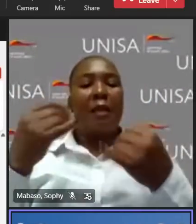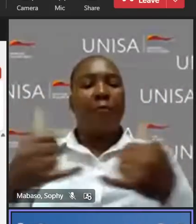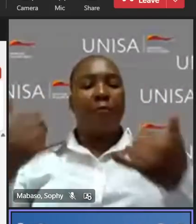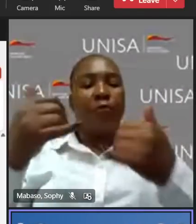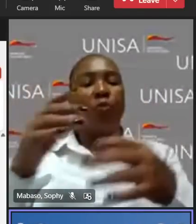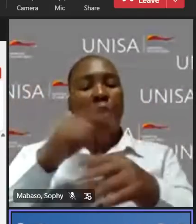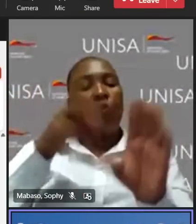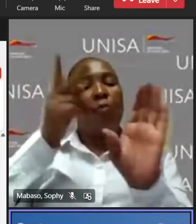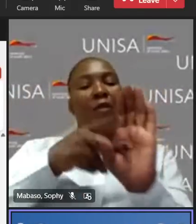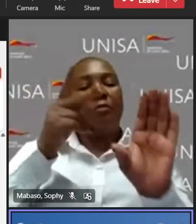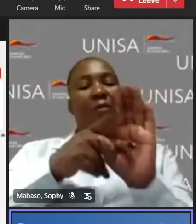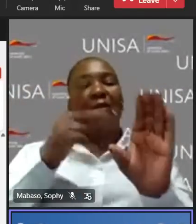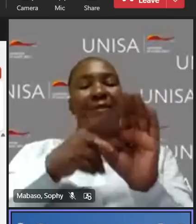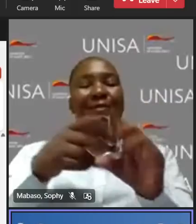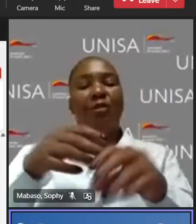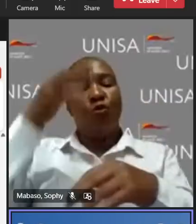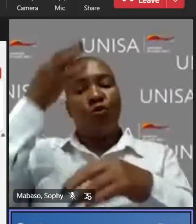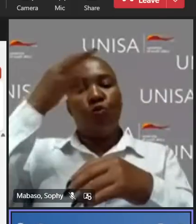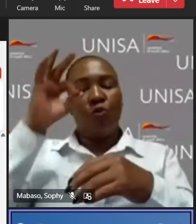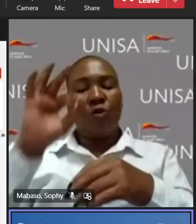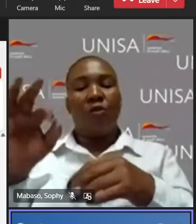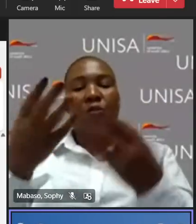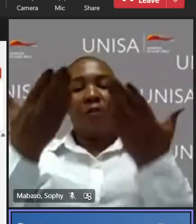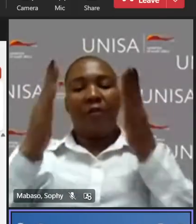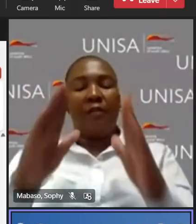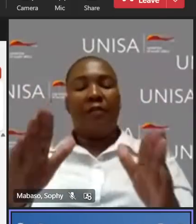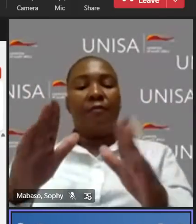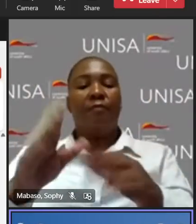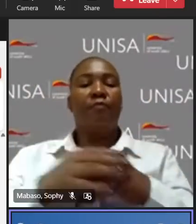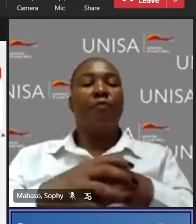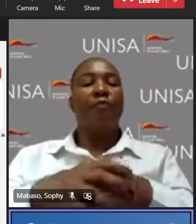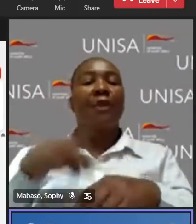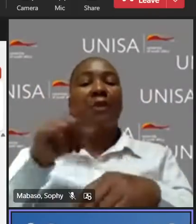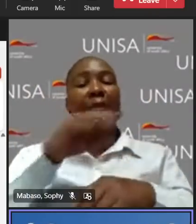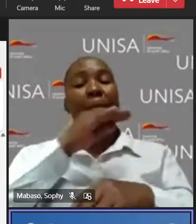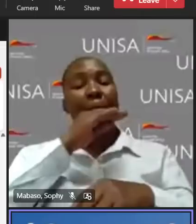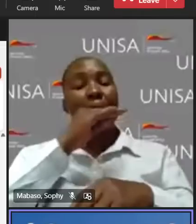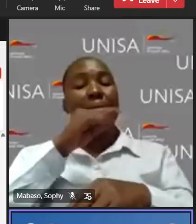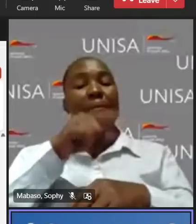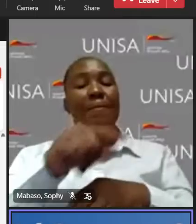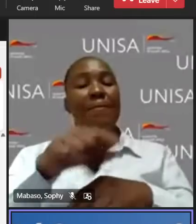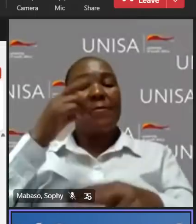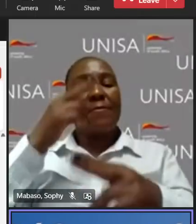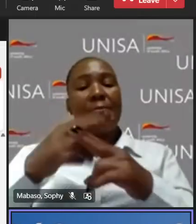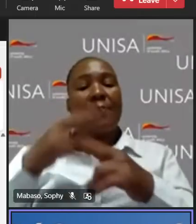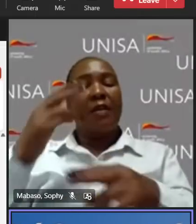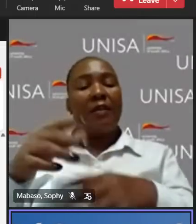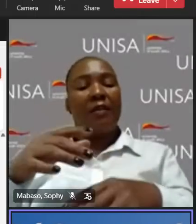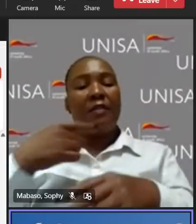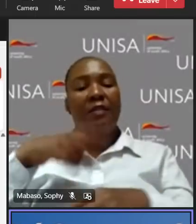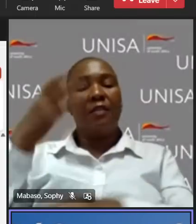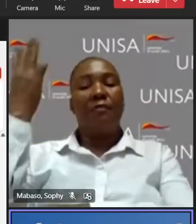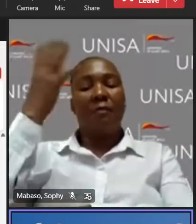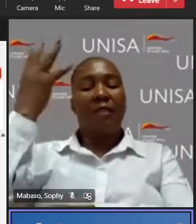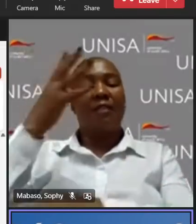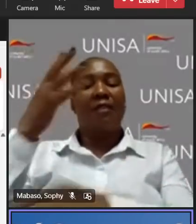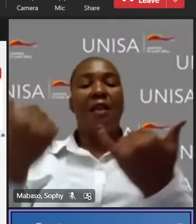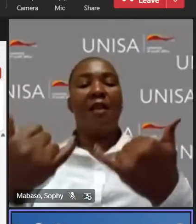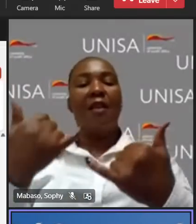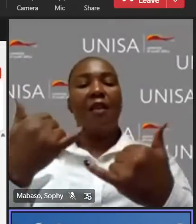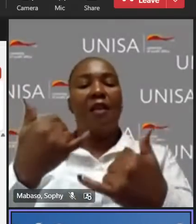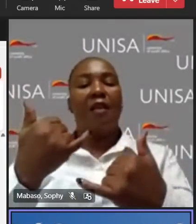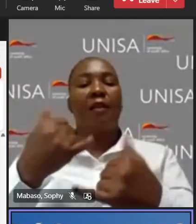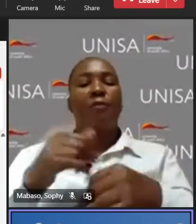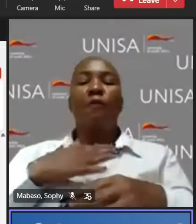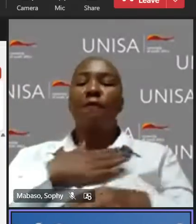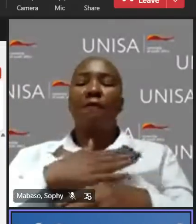participate in student governance. Dear students, this leaves me to the end of my presentation, but